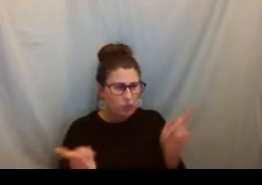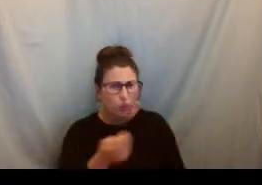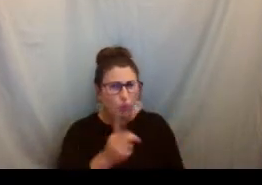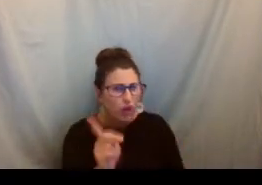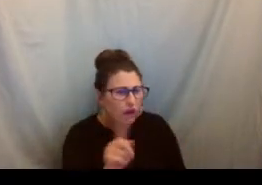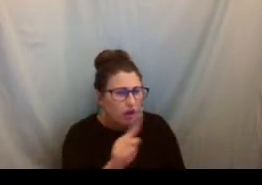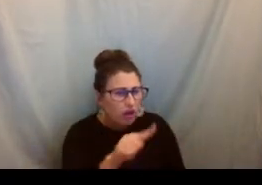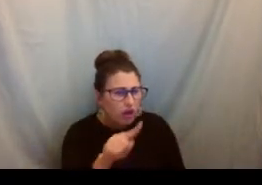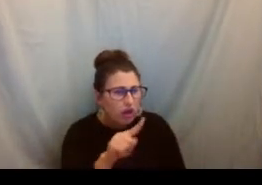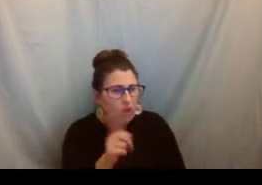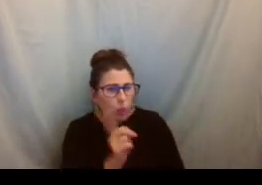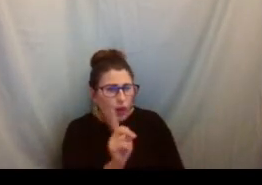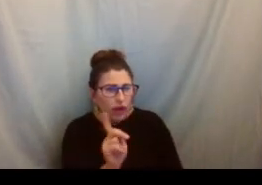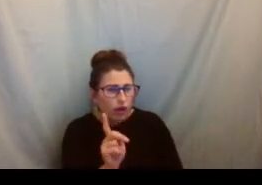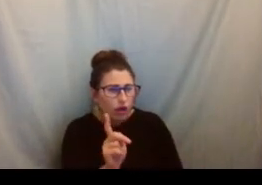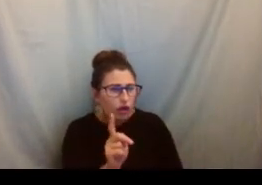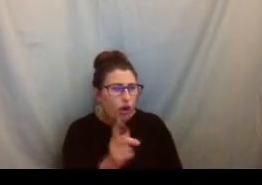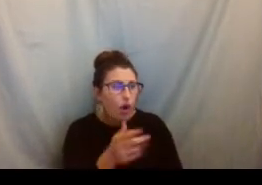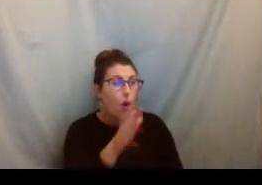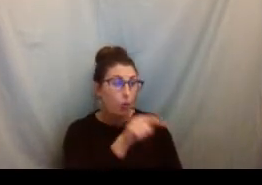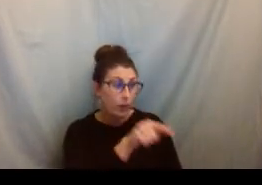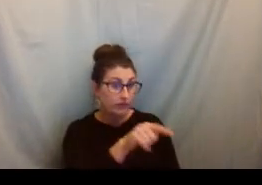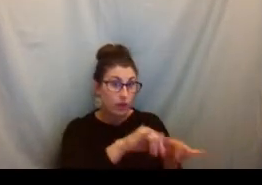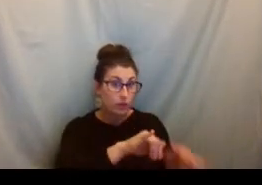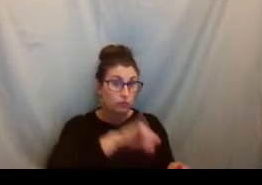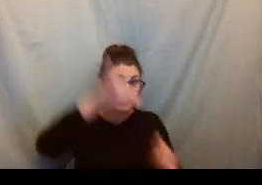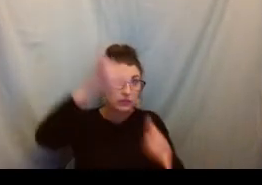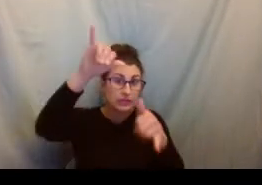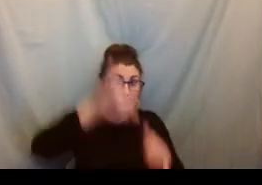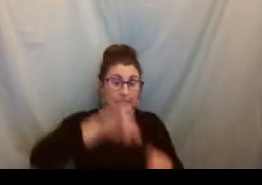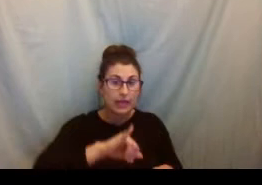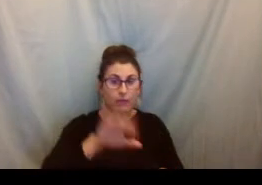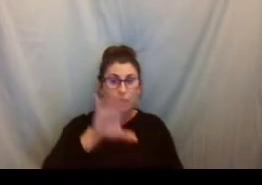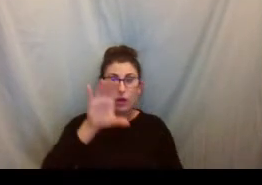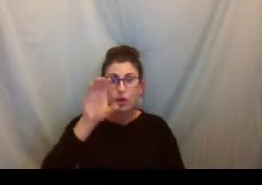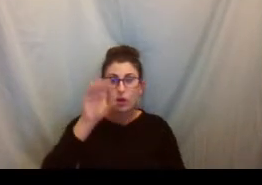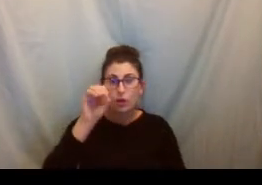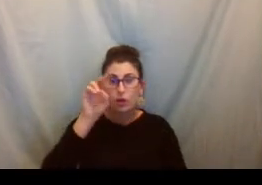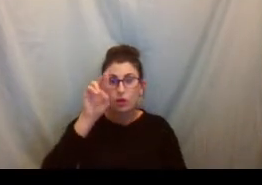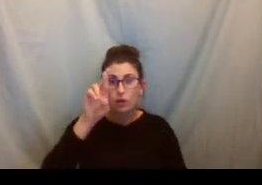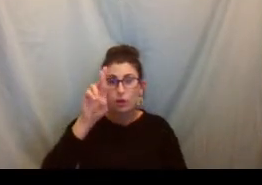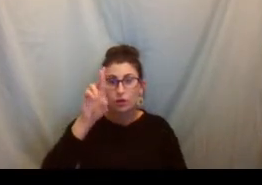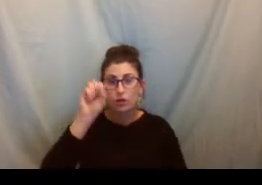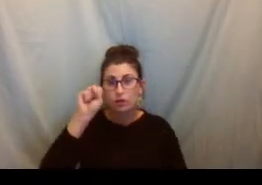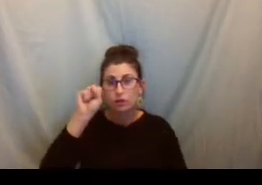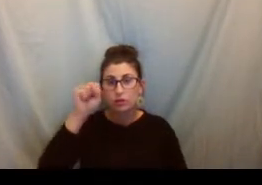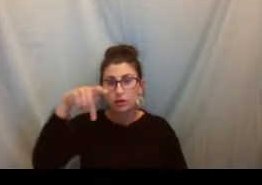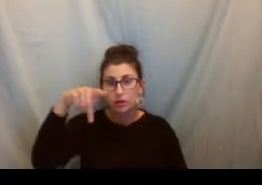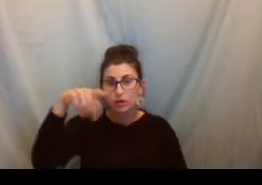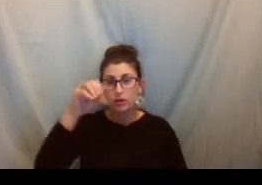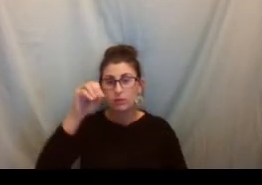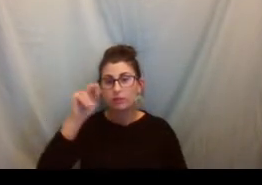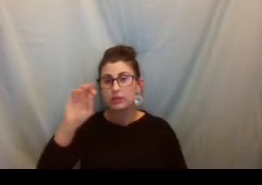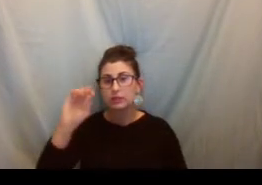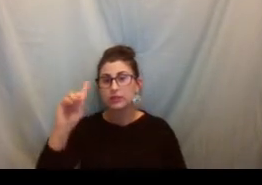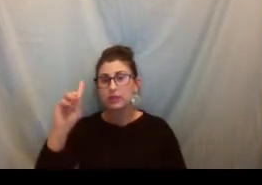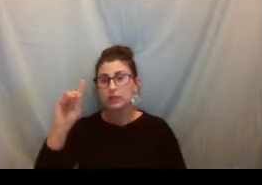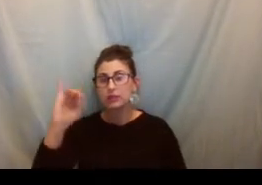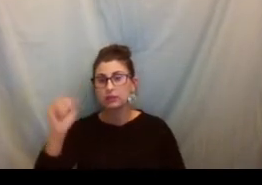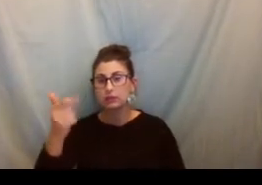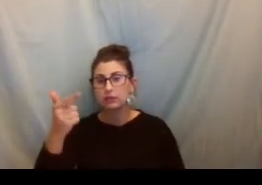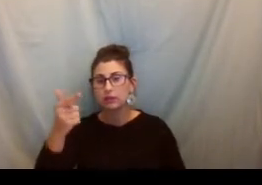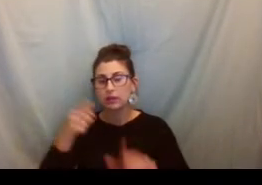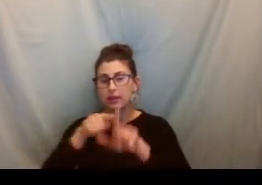section. Right here. They are corresponding angles. They are in the same